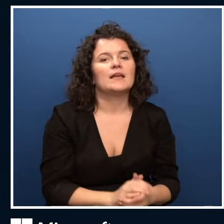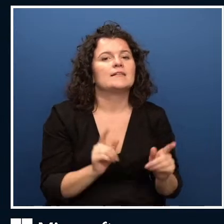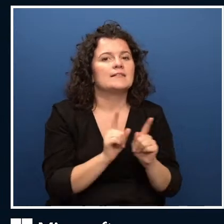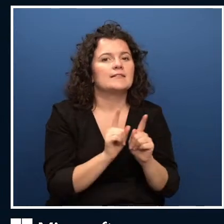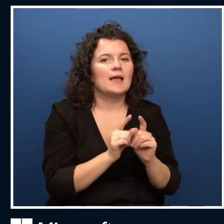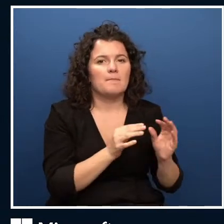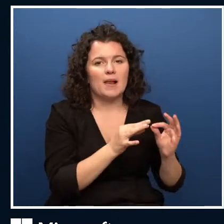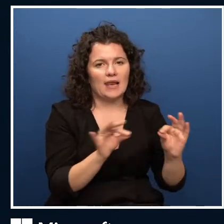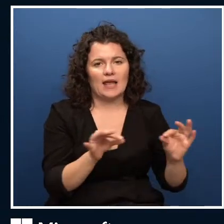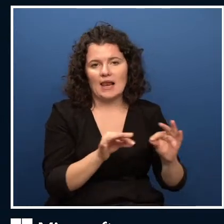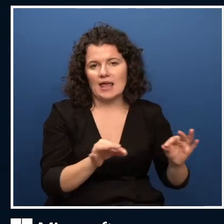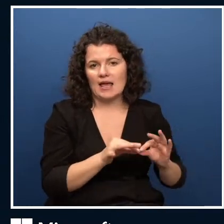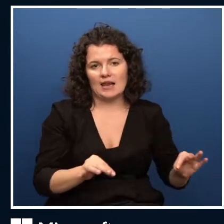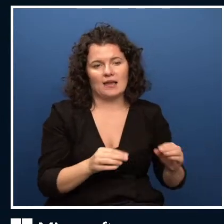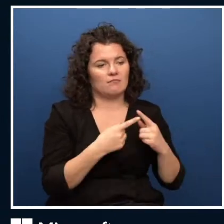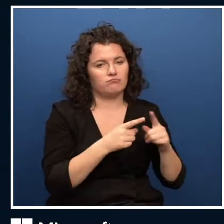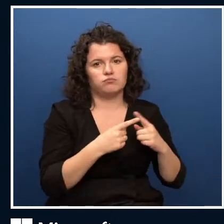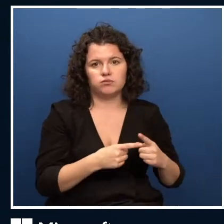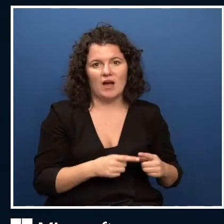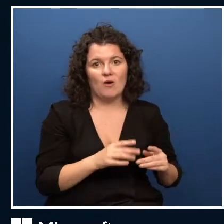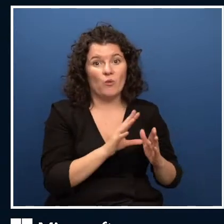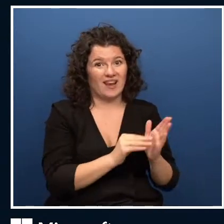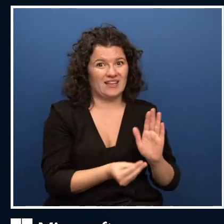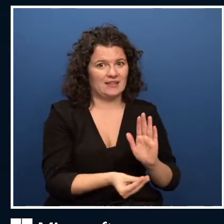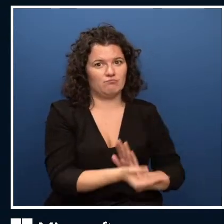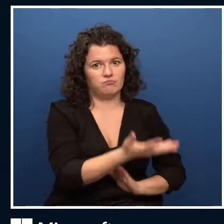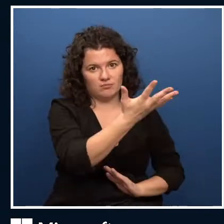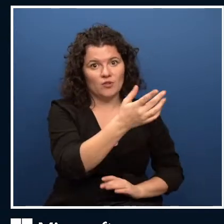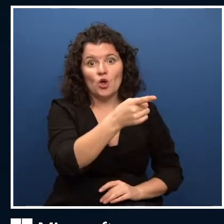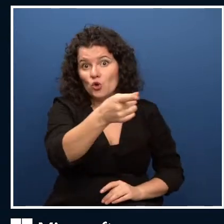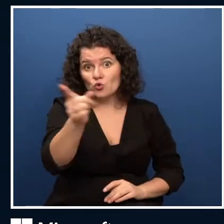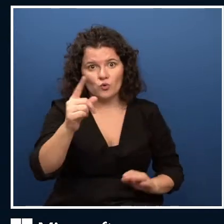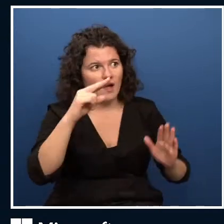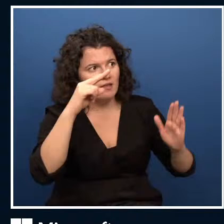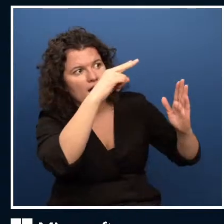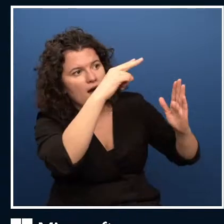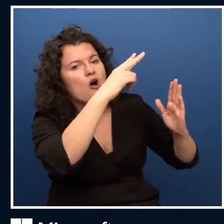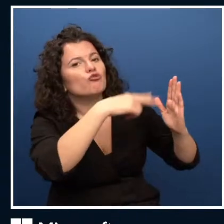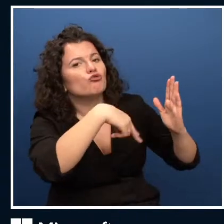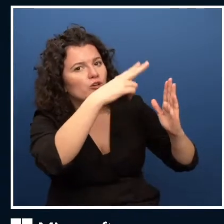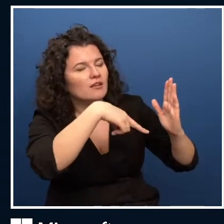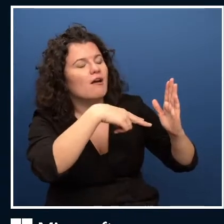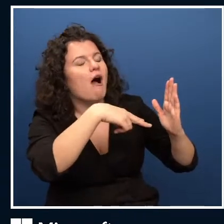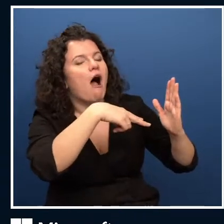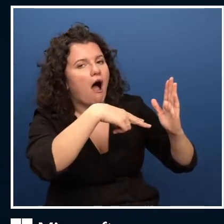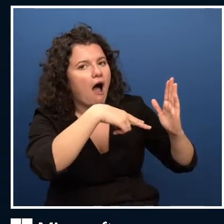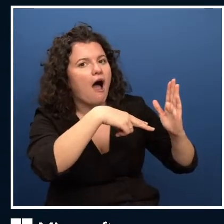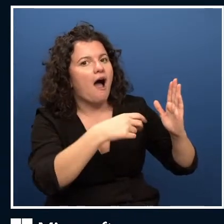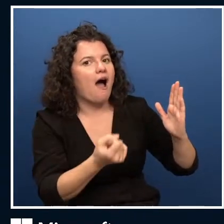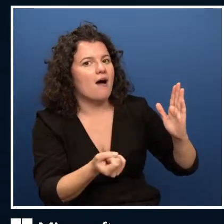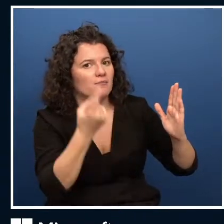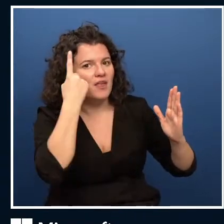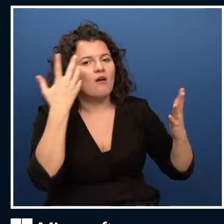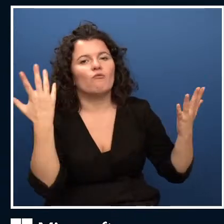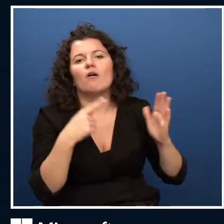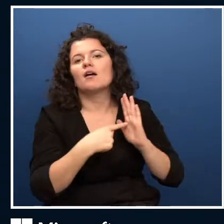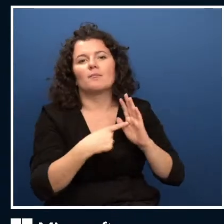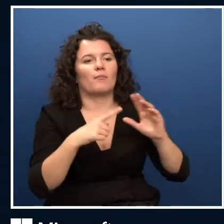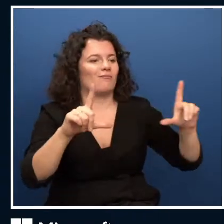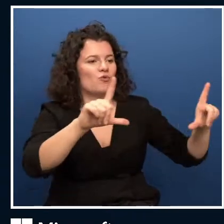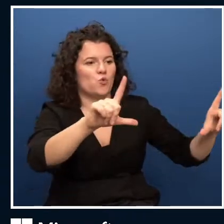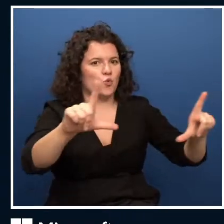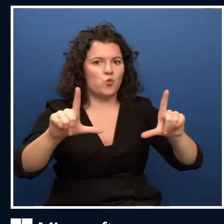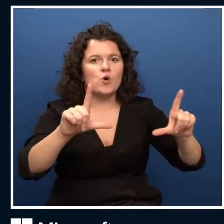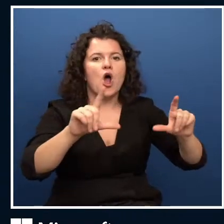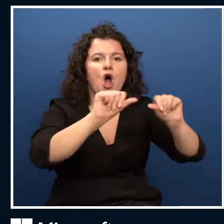that you can read and build your own object detection models. So yeah, that's